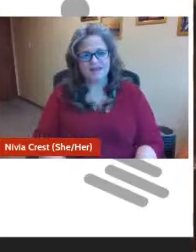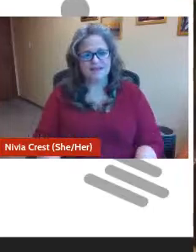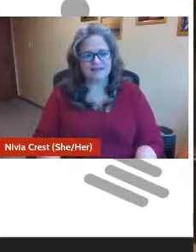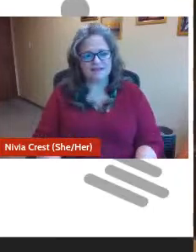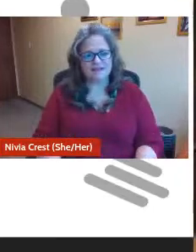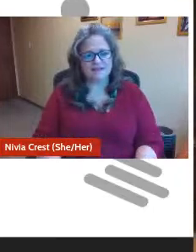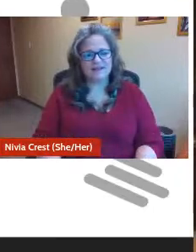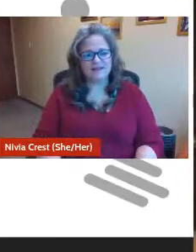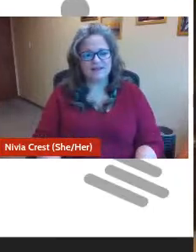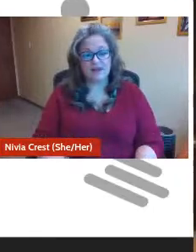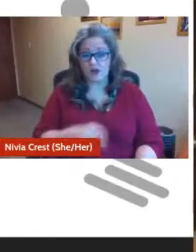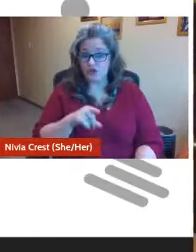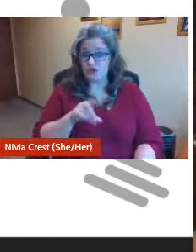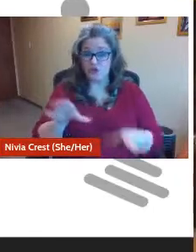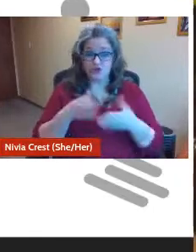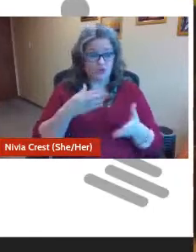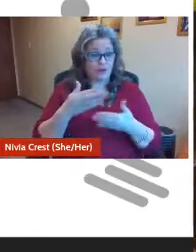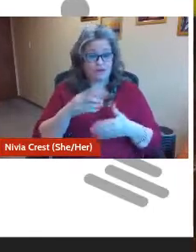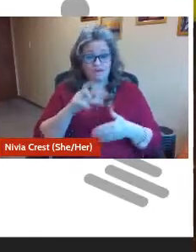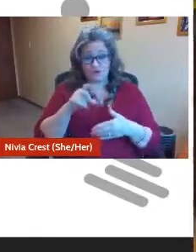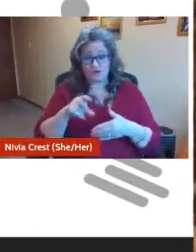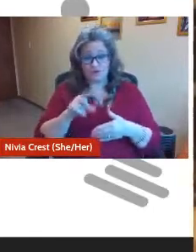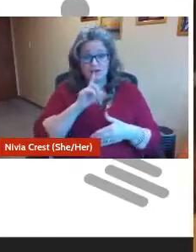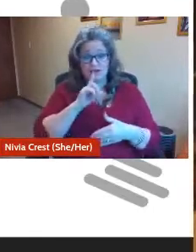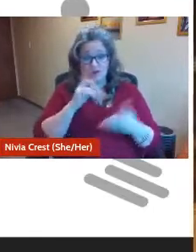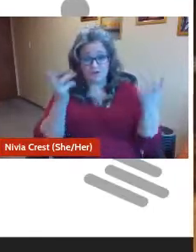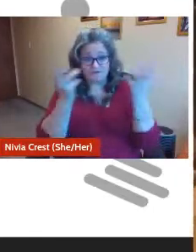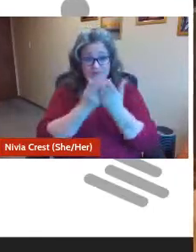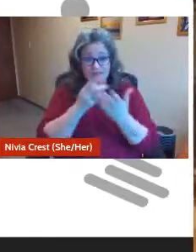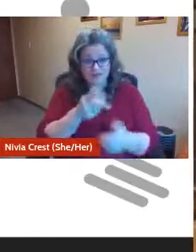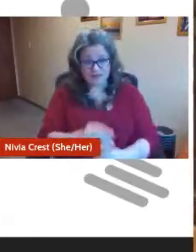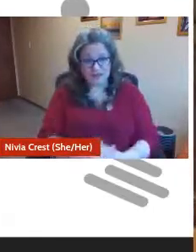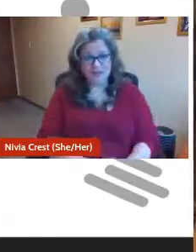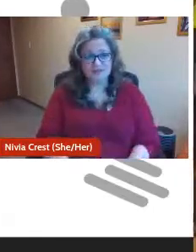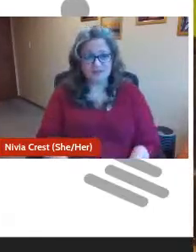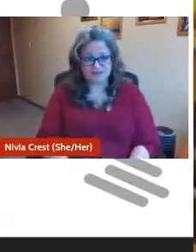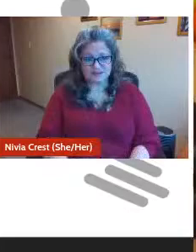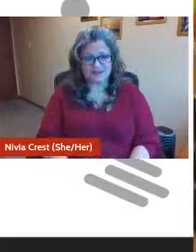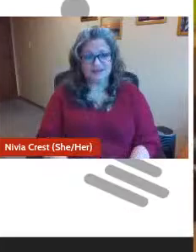right? We do what we gotta do to make sure it right. fits. Okay.